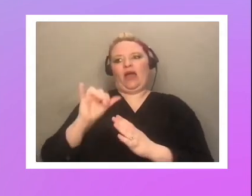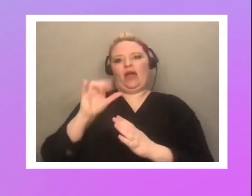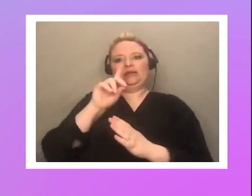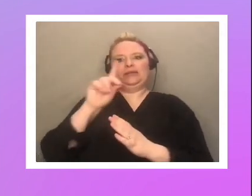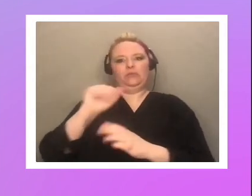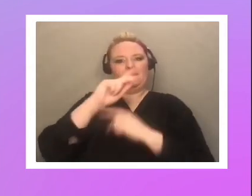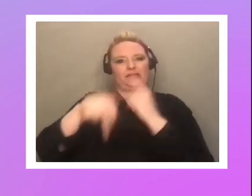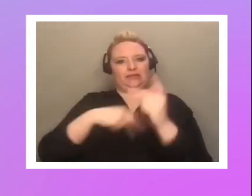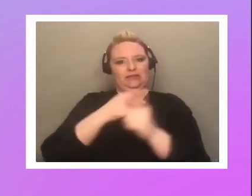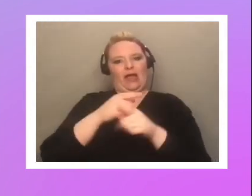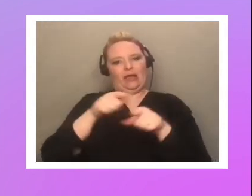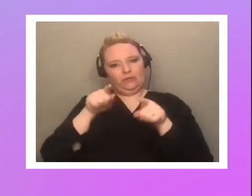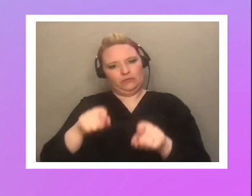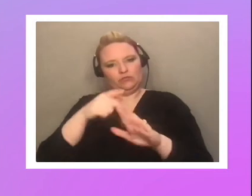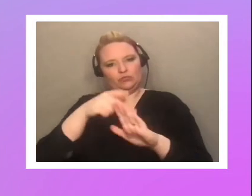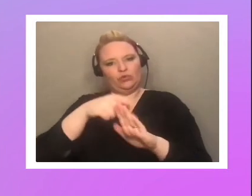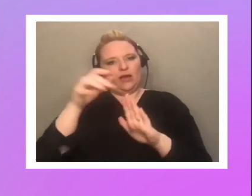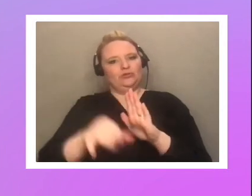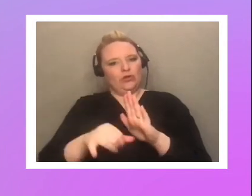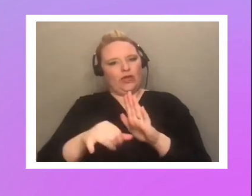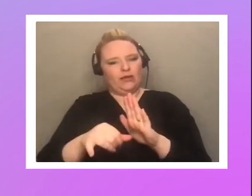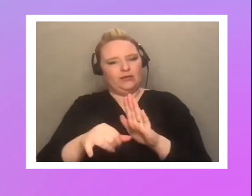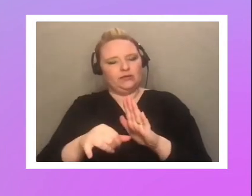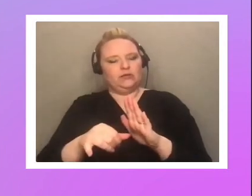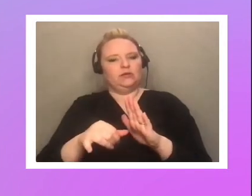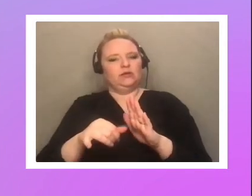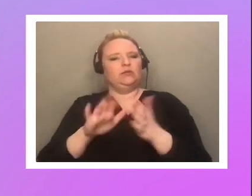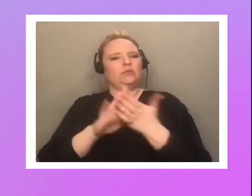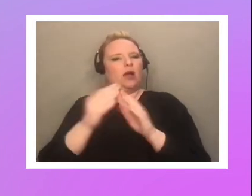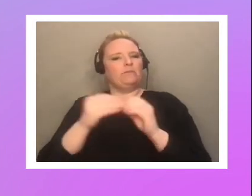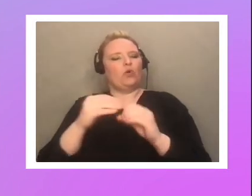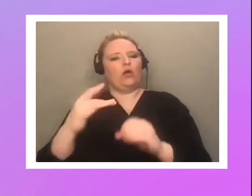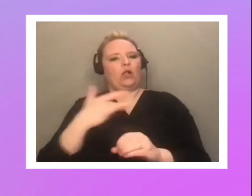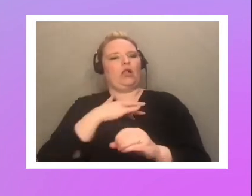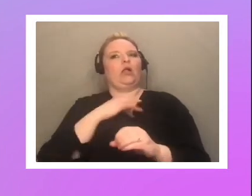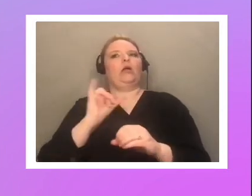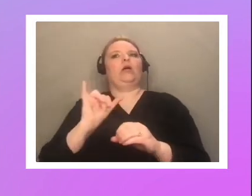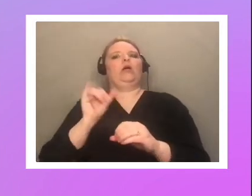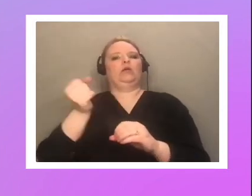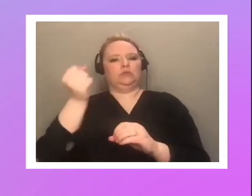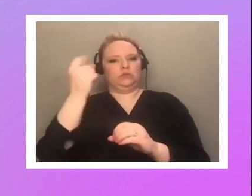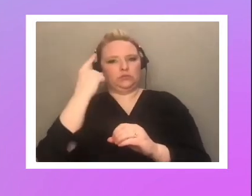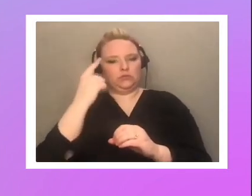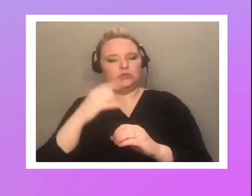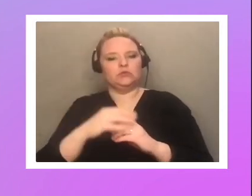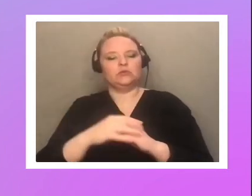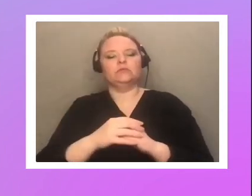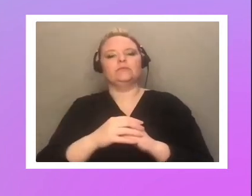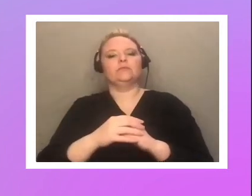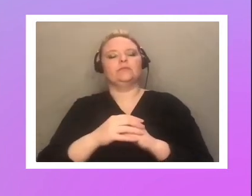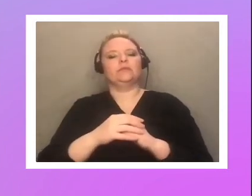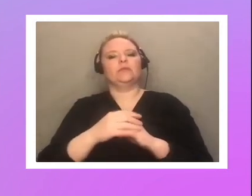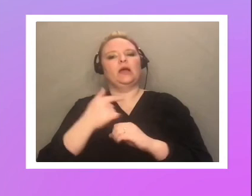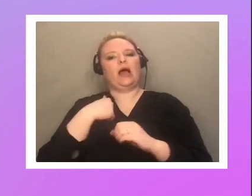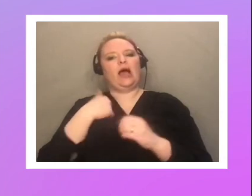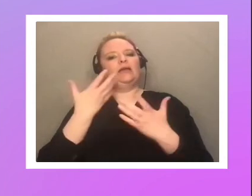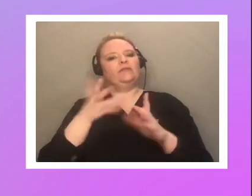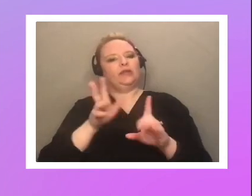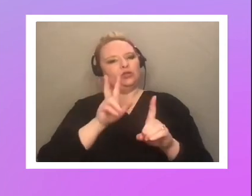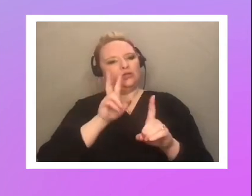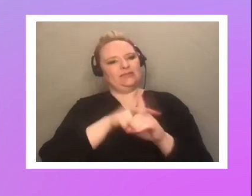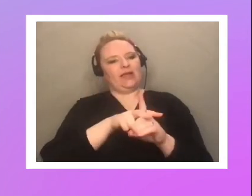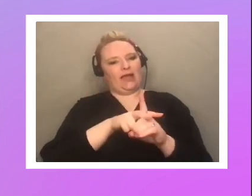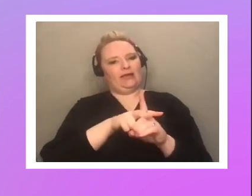the project. That sort of makes it resonate with them. I've assigned them to each